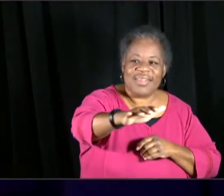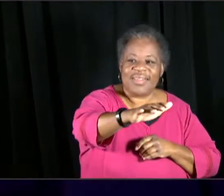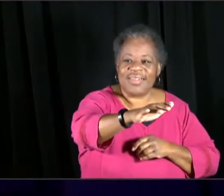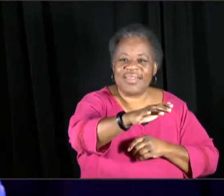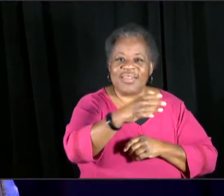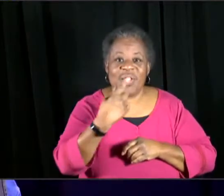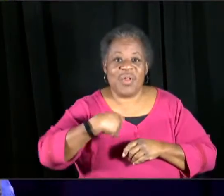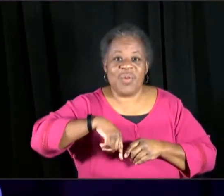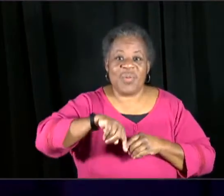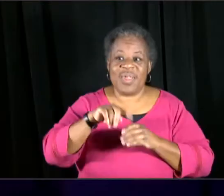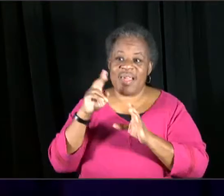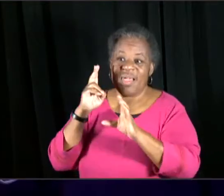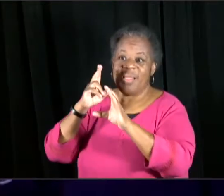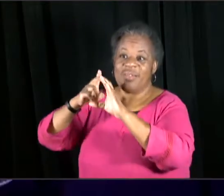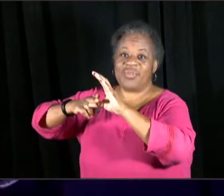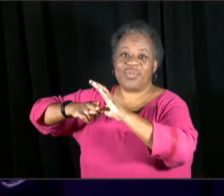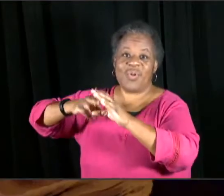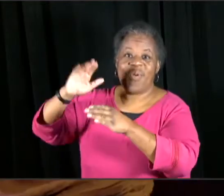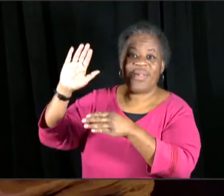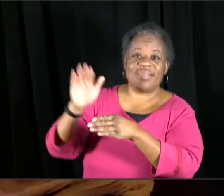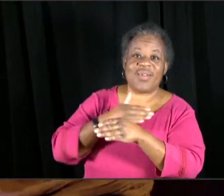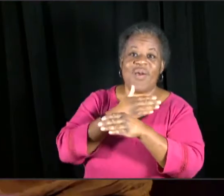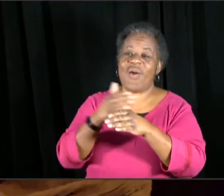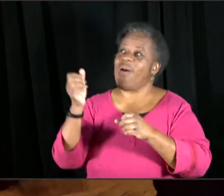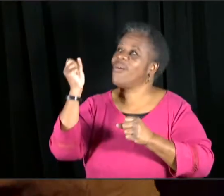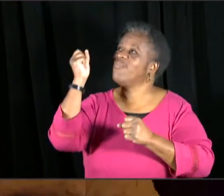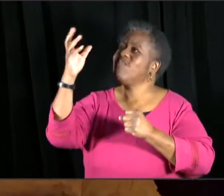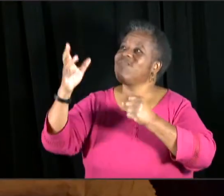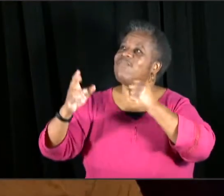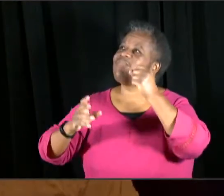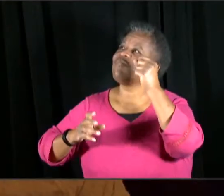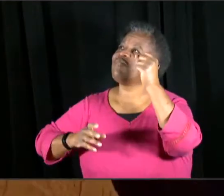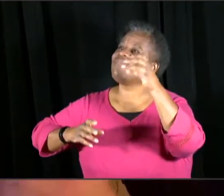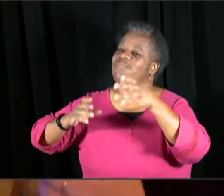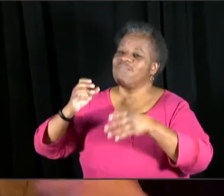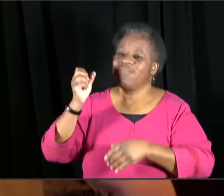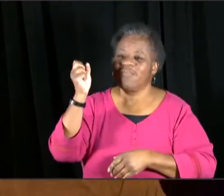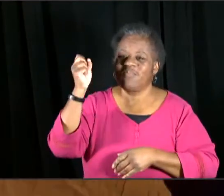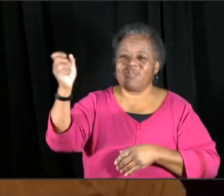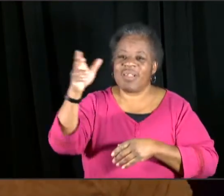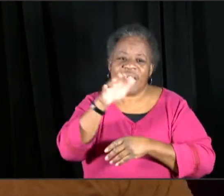their songs employ,